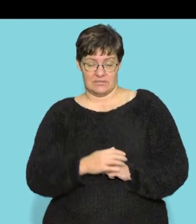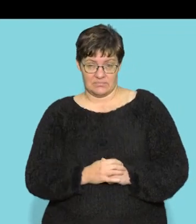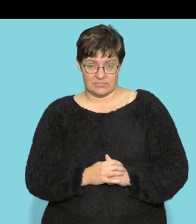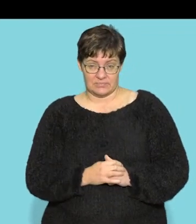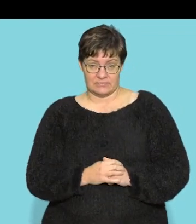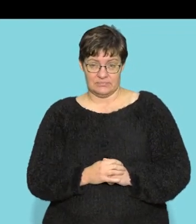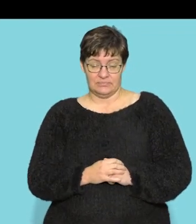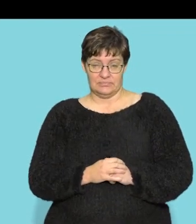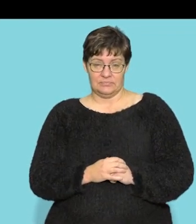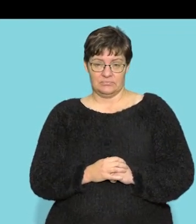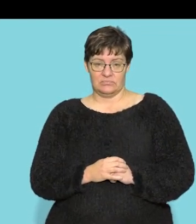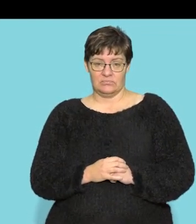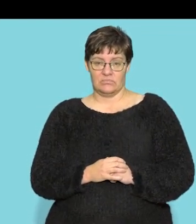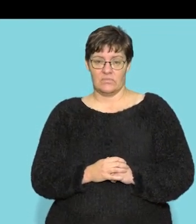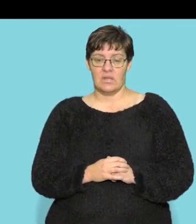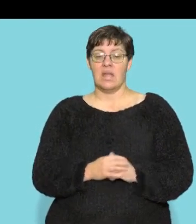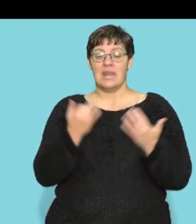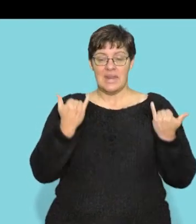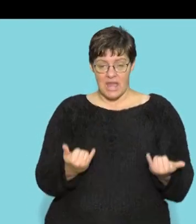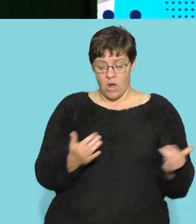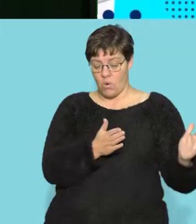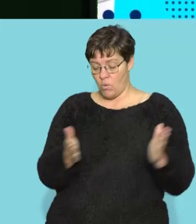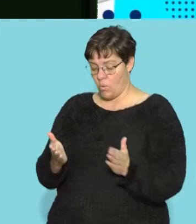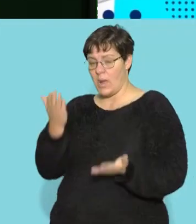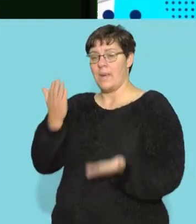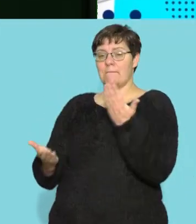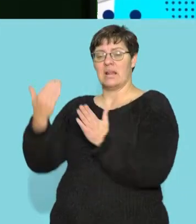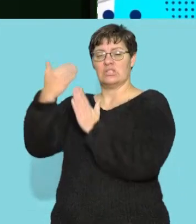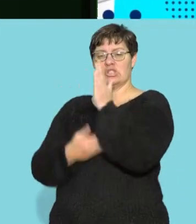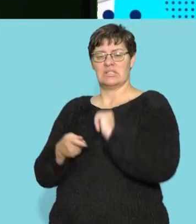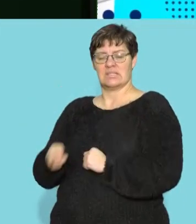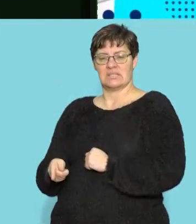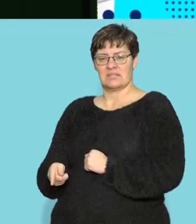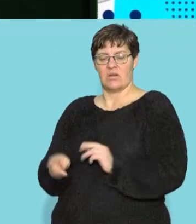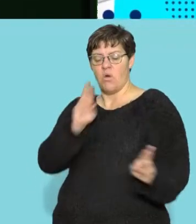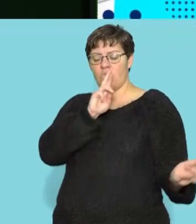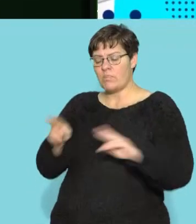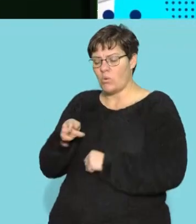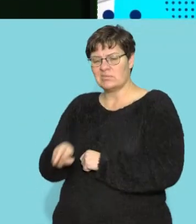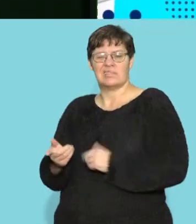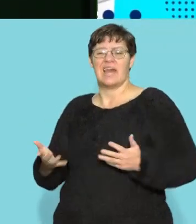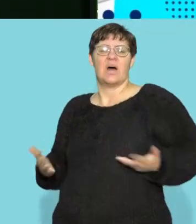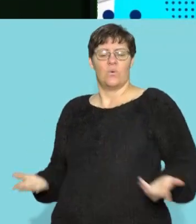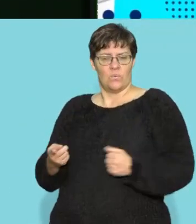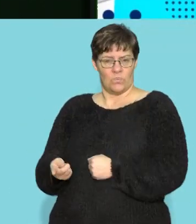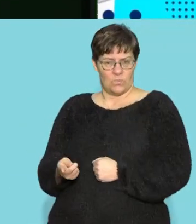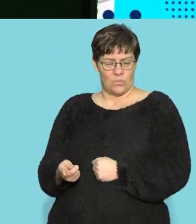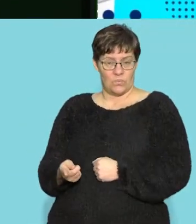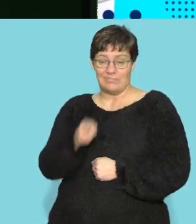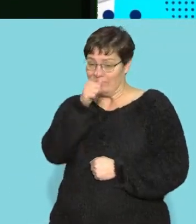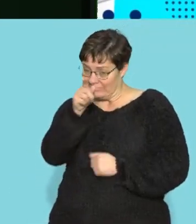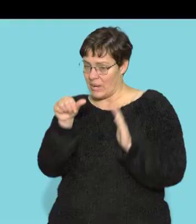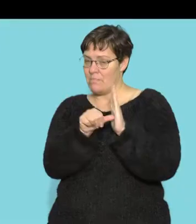27,450. Right. We're now in the balance sheet. How do we report in our balance sheet? Very,